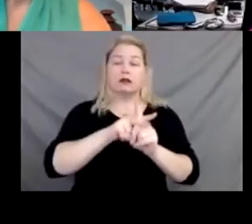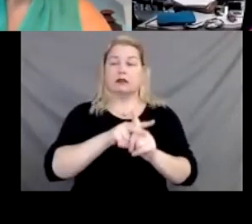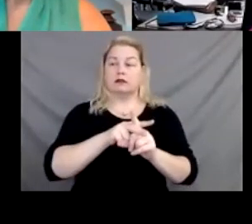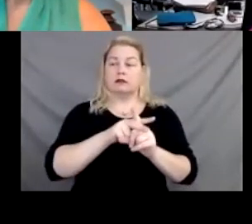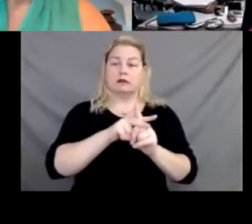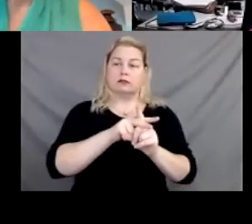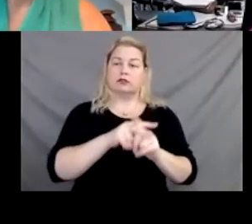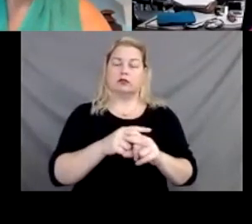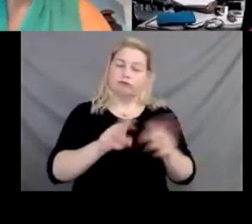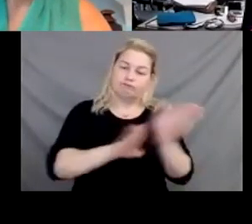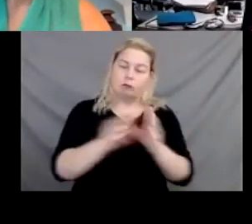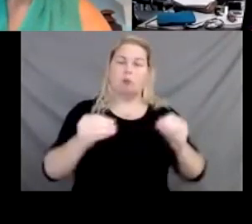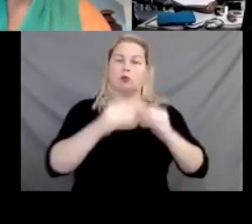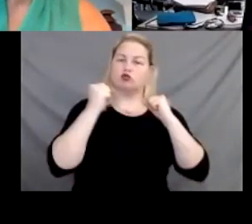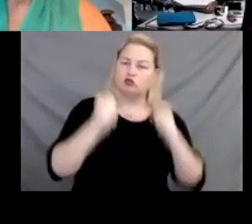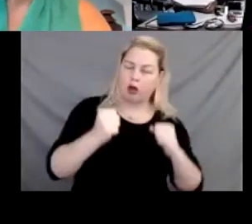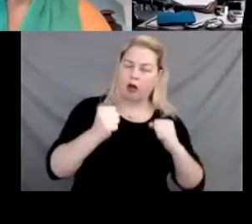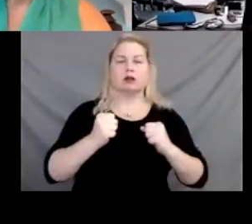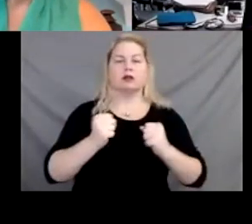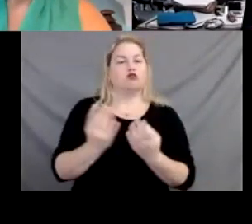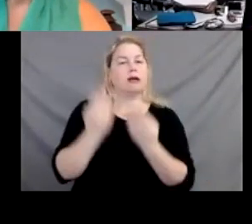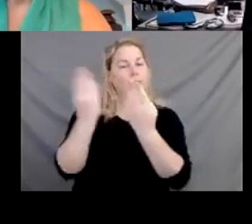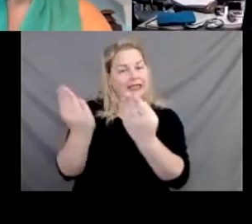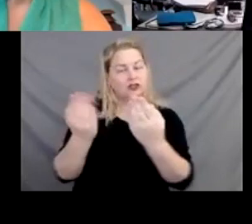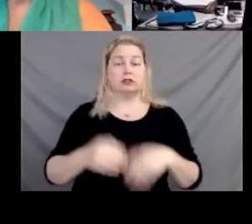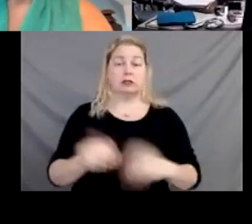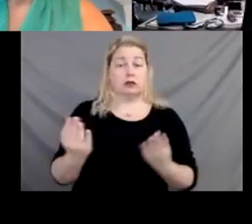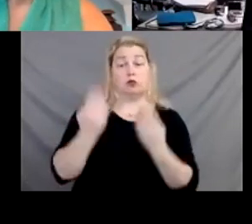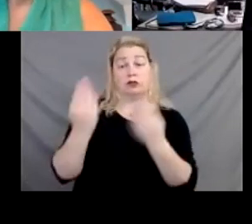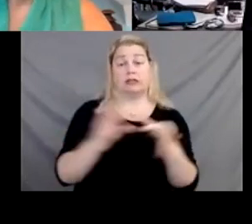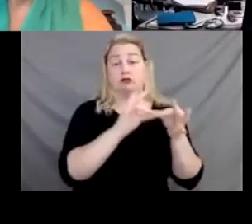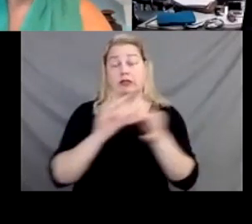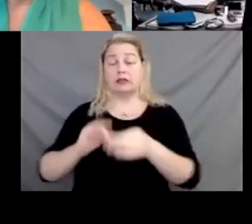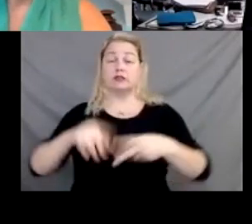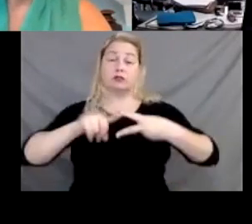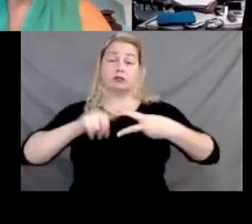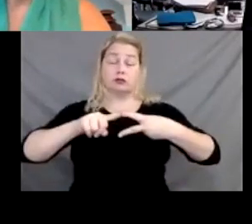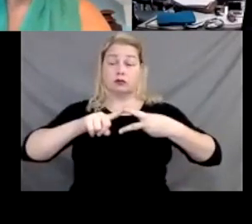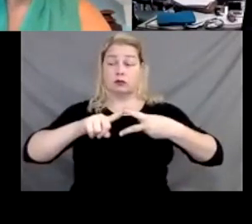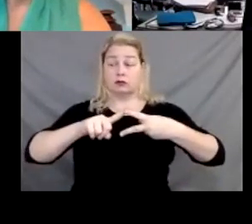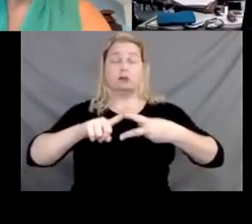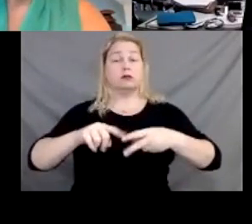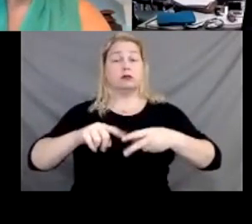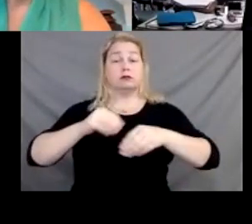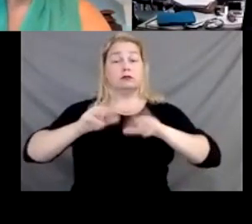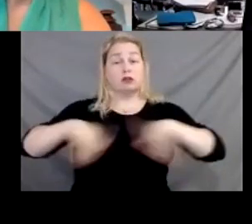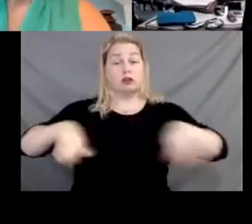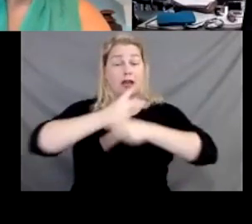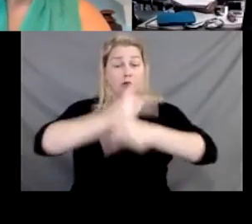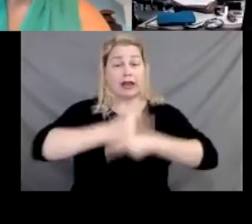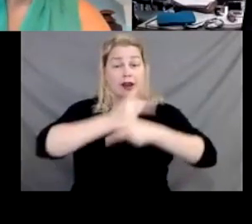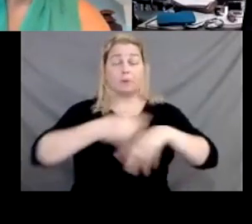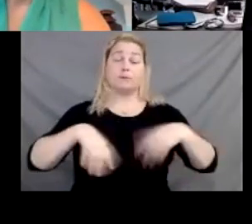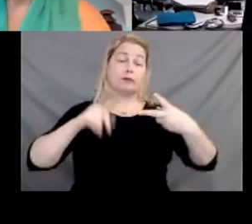recommendations, especially around childcare and education program, and working to look at future ARPA